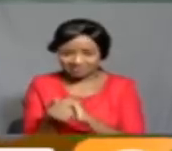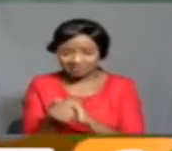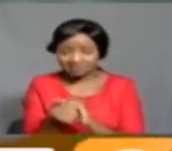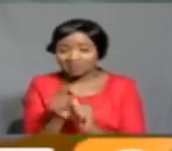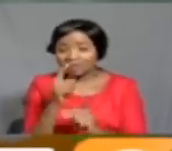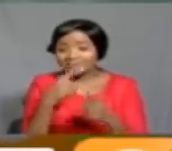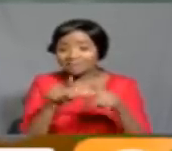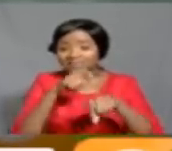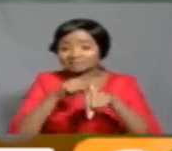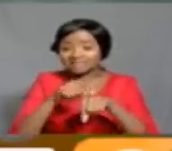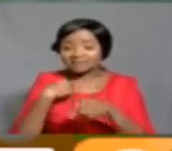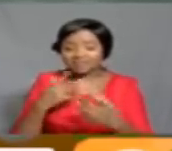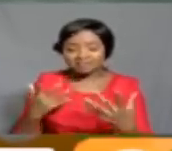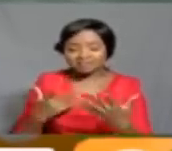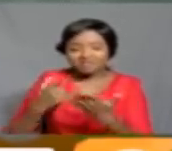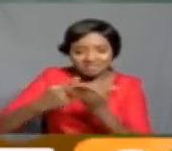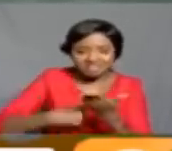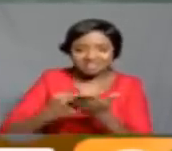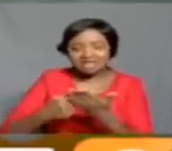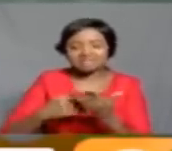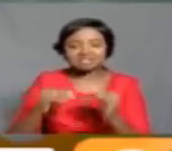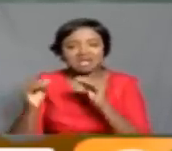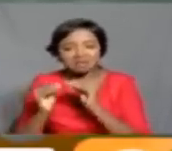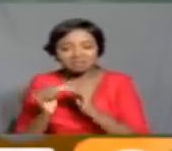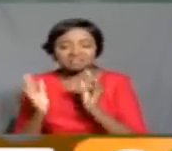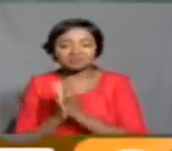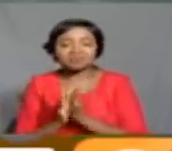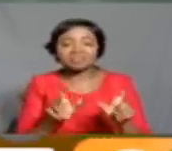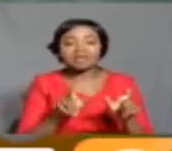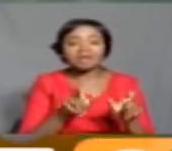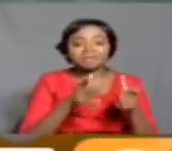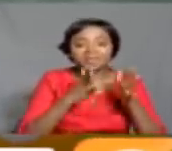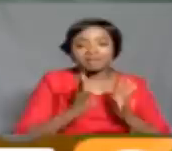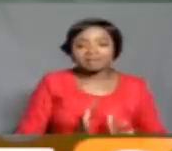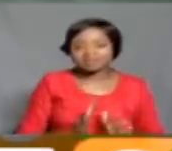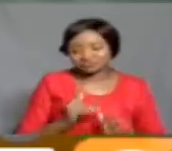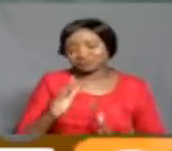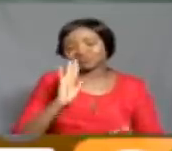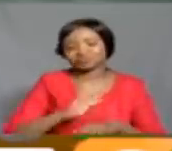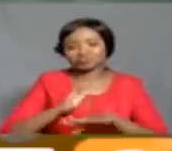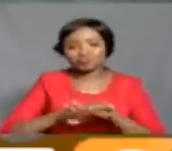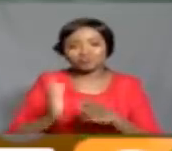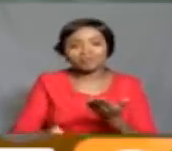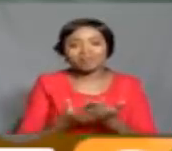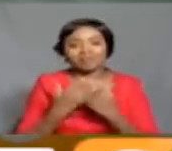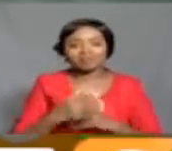with the broadcasters and having meetings, yes, it's moving the needle in the right direction, I think. Absolutely.